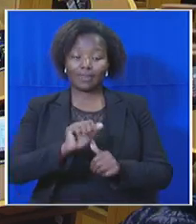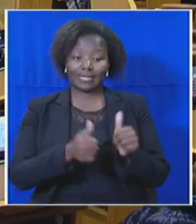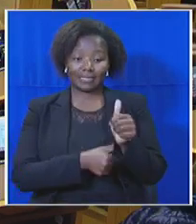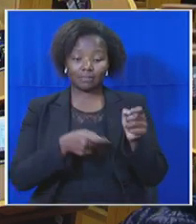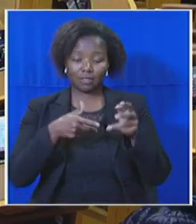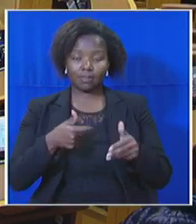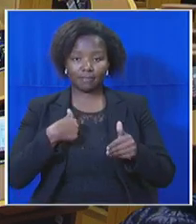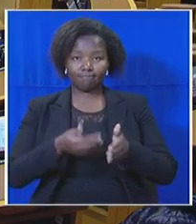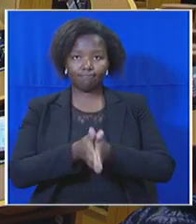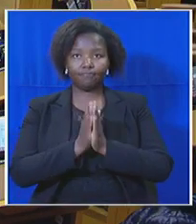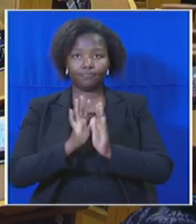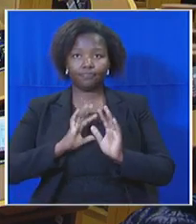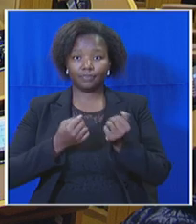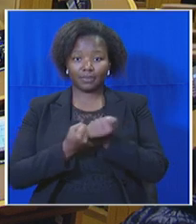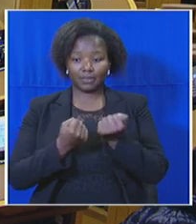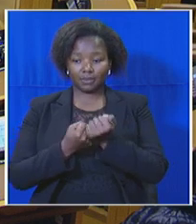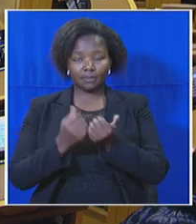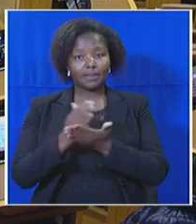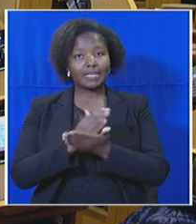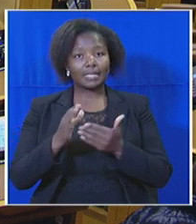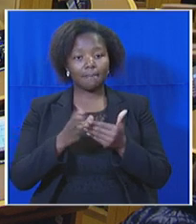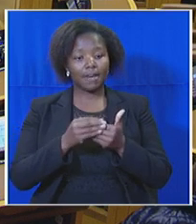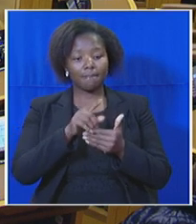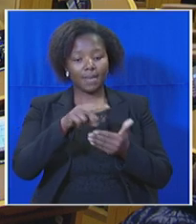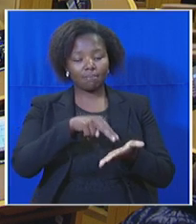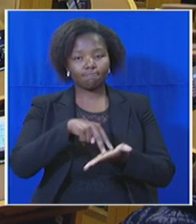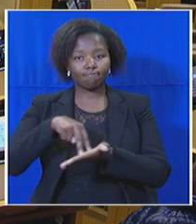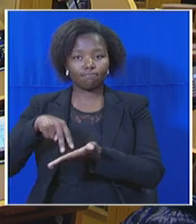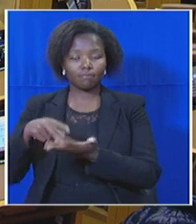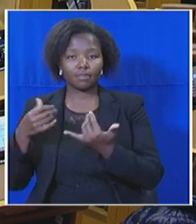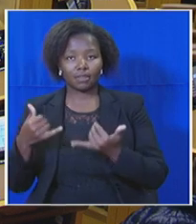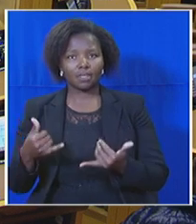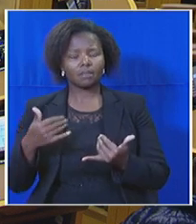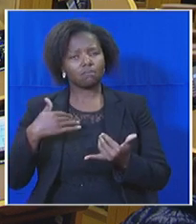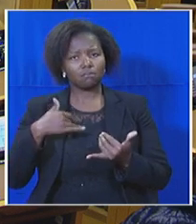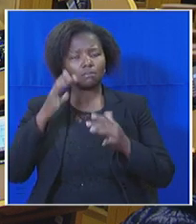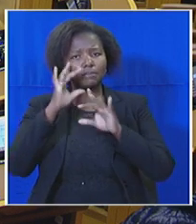I would like to support some of the members on the floor. It was a clear,